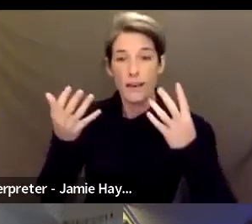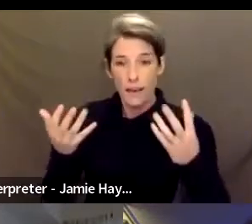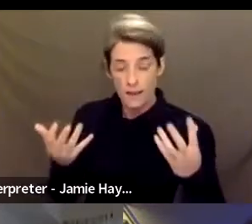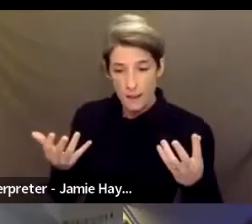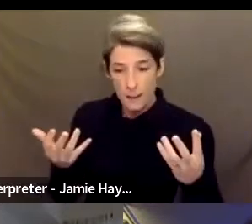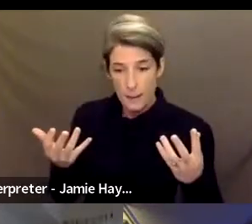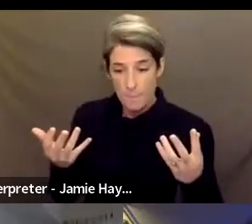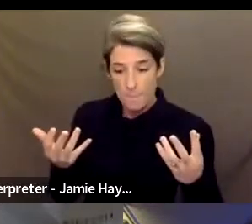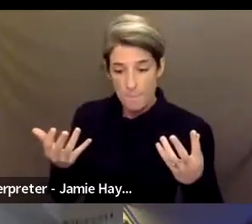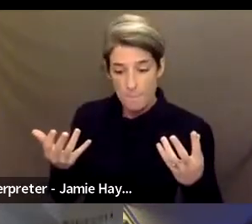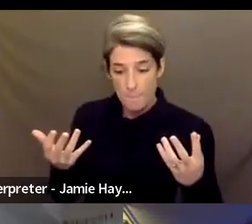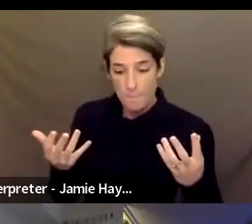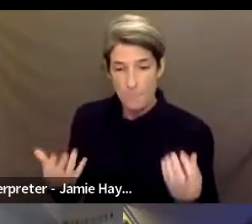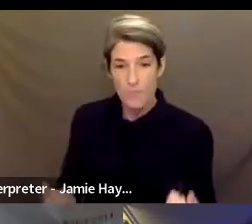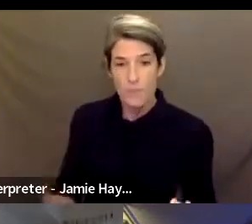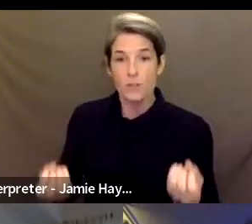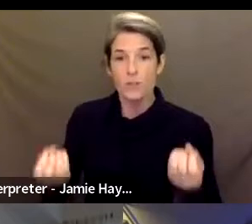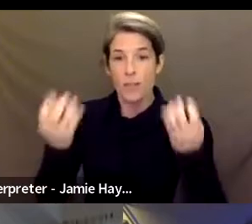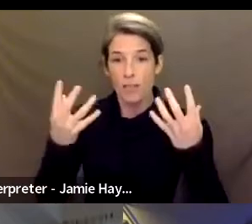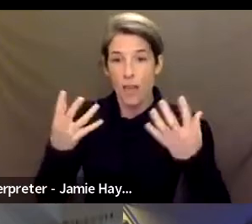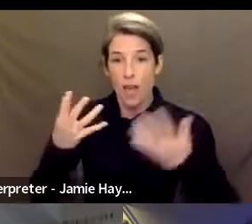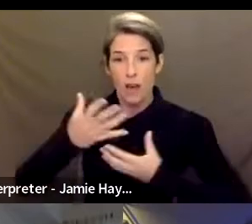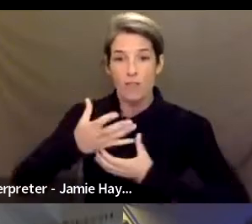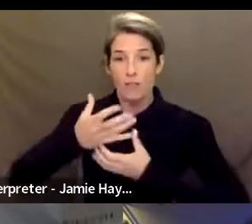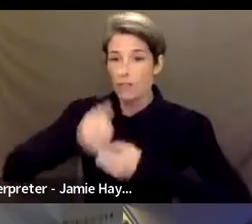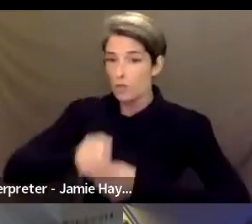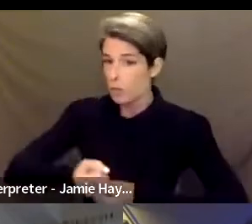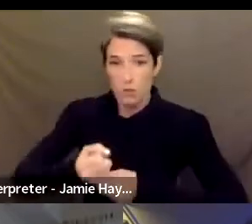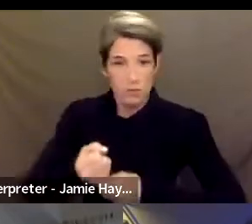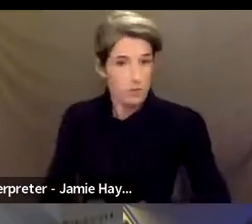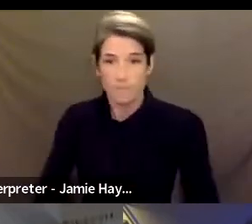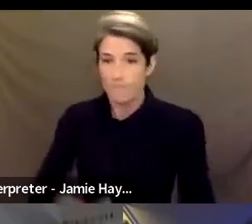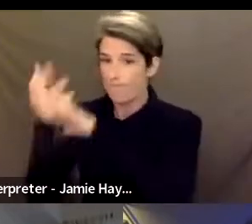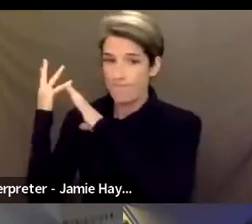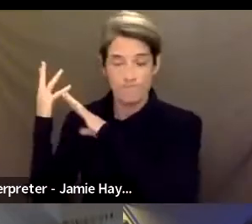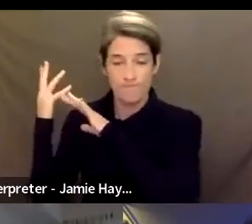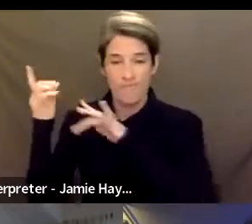there's a lot of mistrust within the disabled community